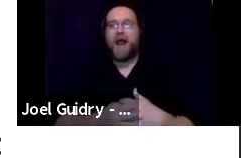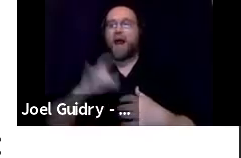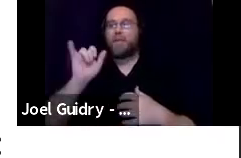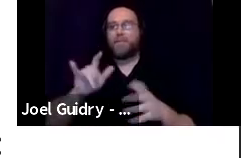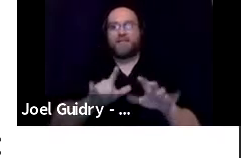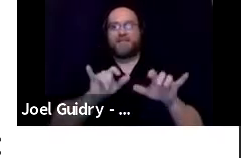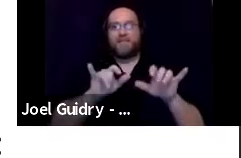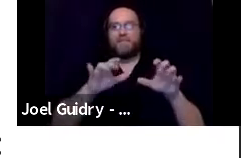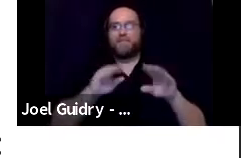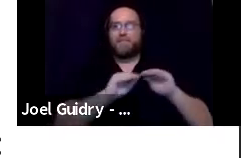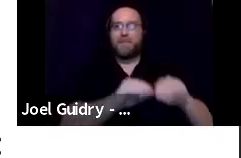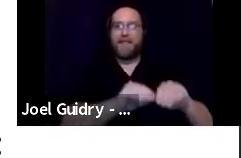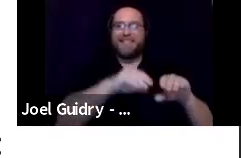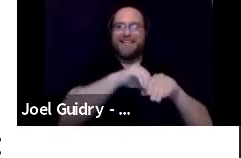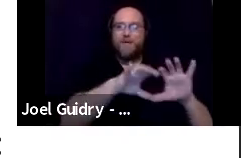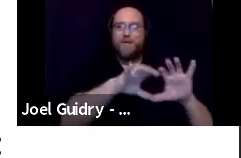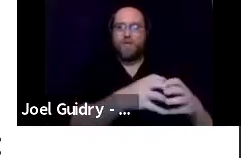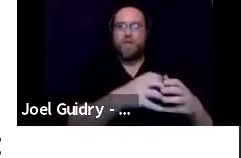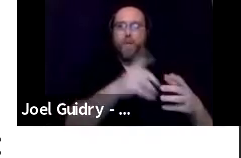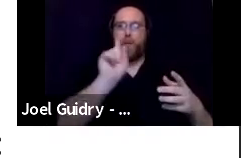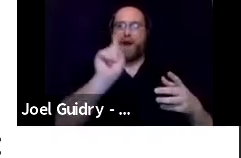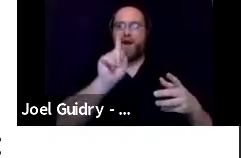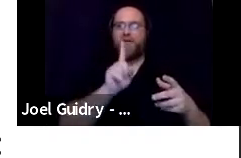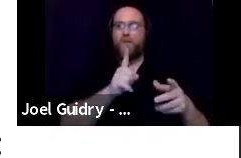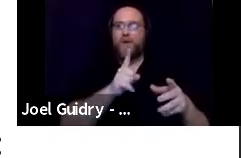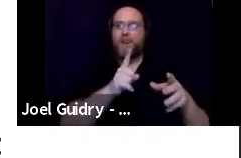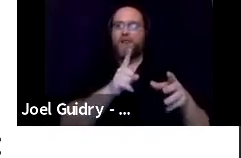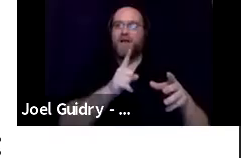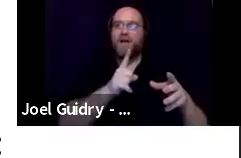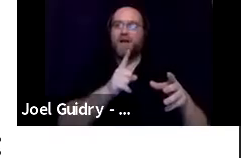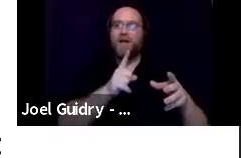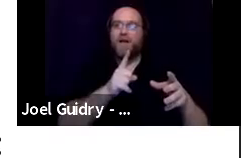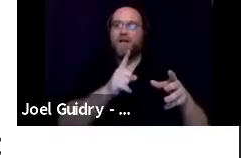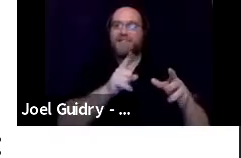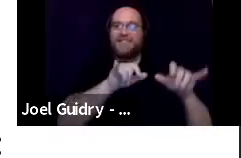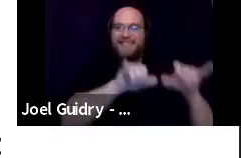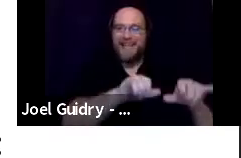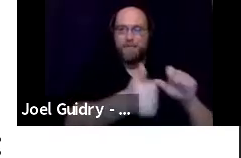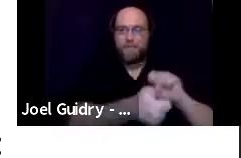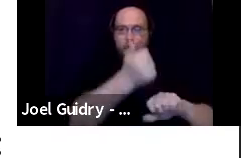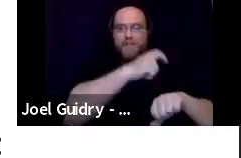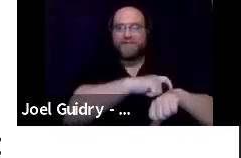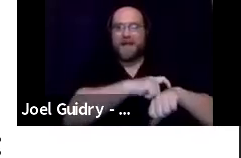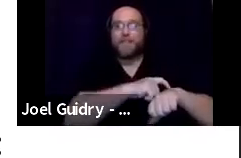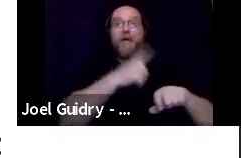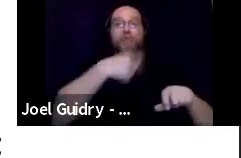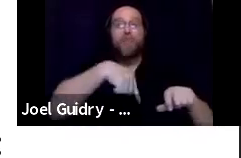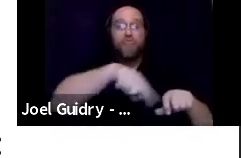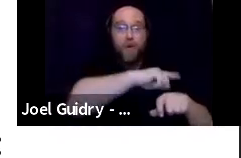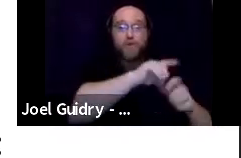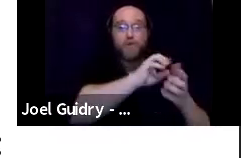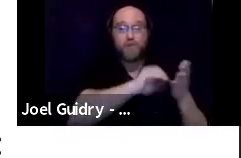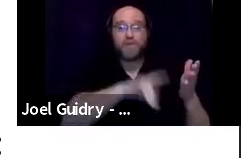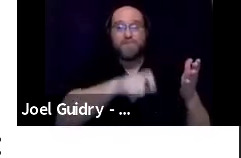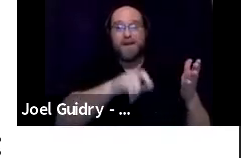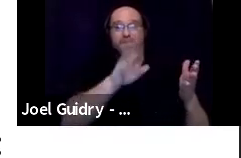time. So when you think of the fact that those students must be at least 6 feet apart, those cohorts will